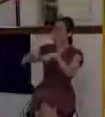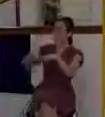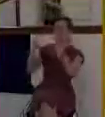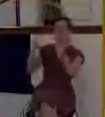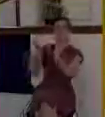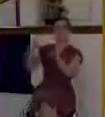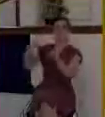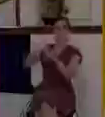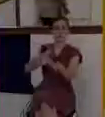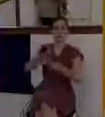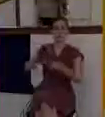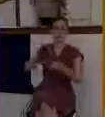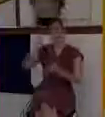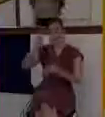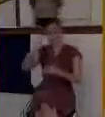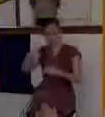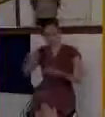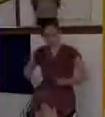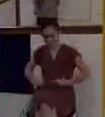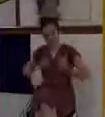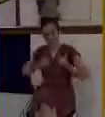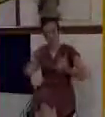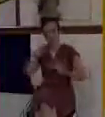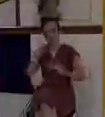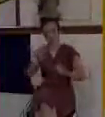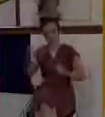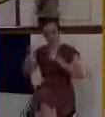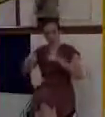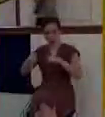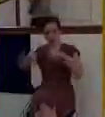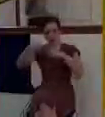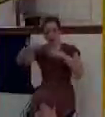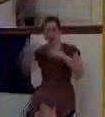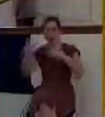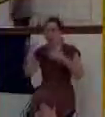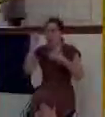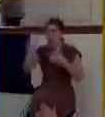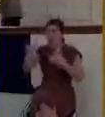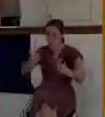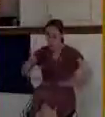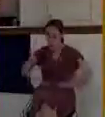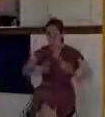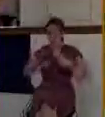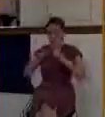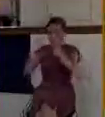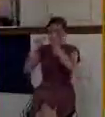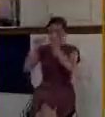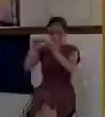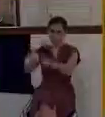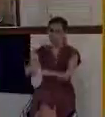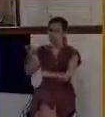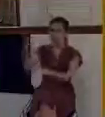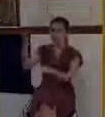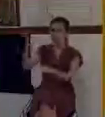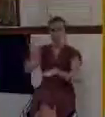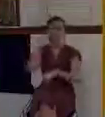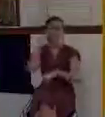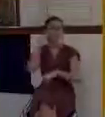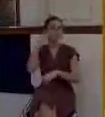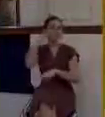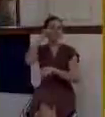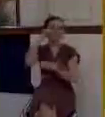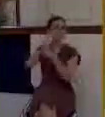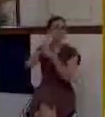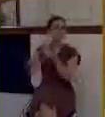life, life after death, eternal life is available to those who put their faith in him,